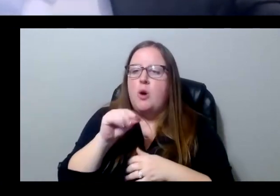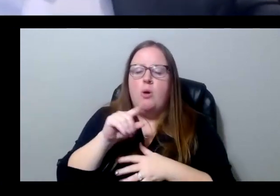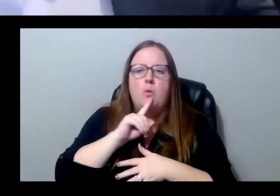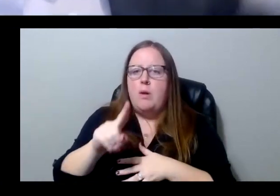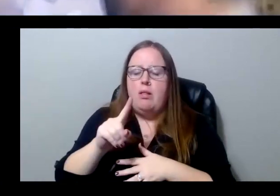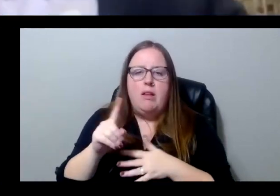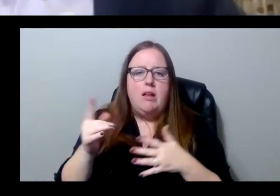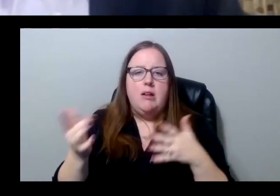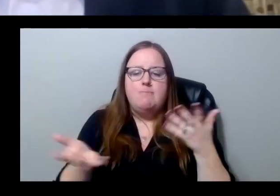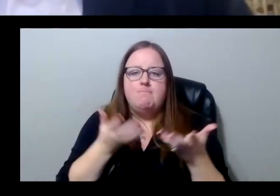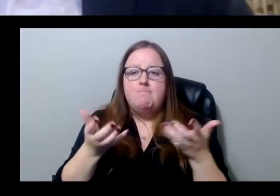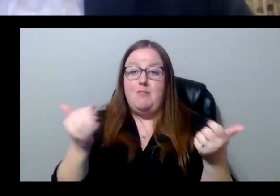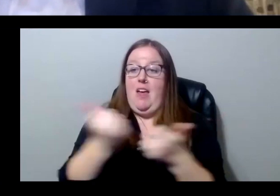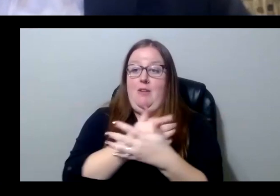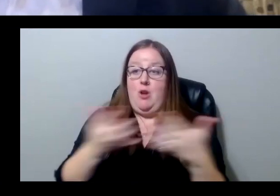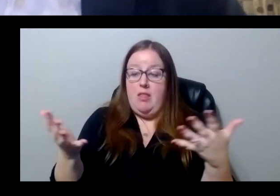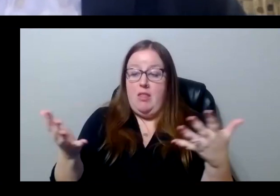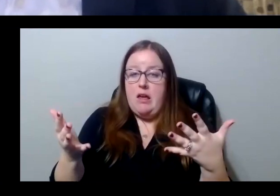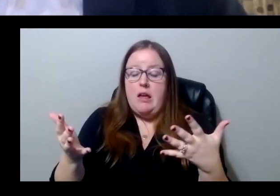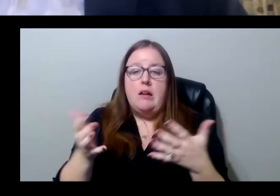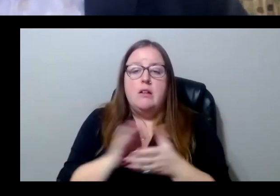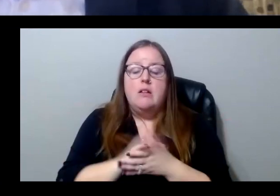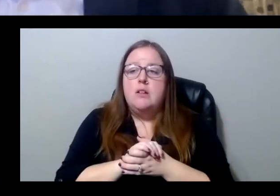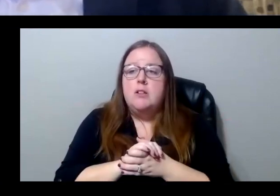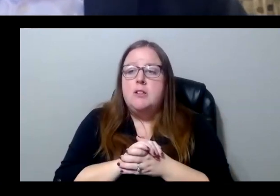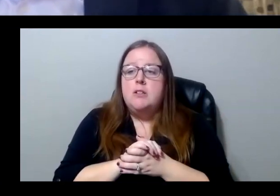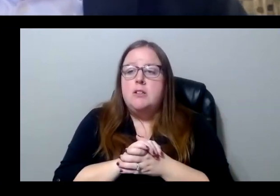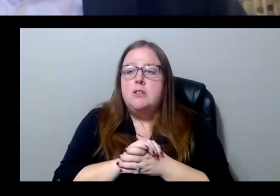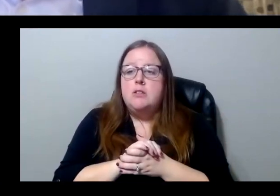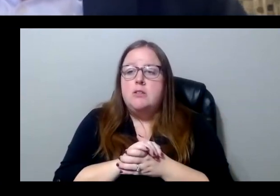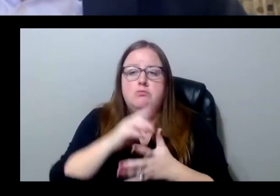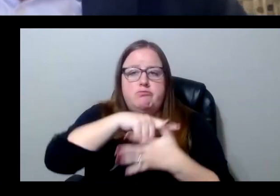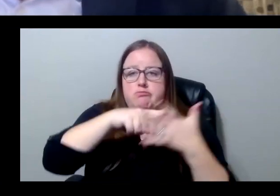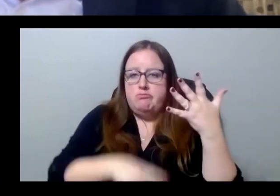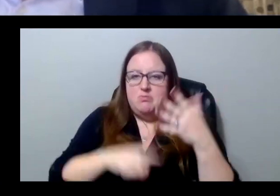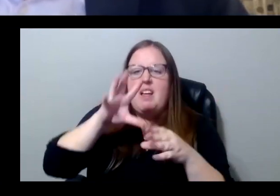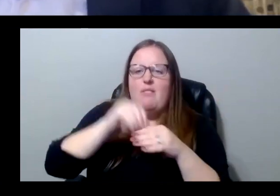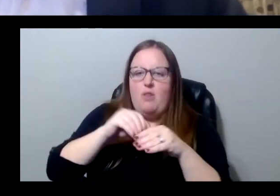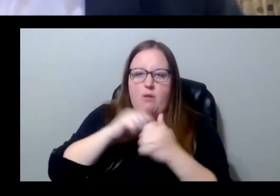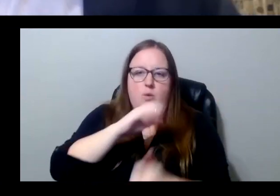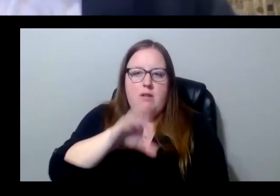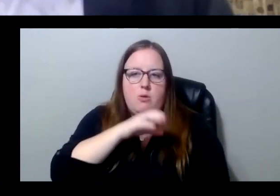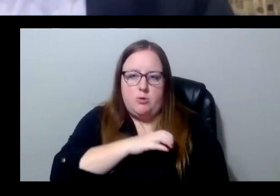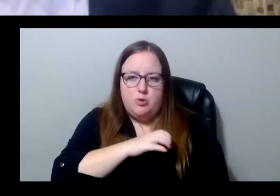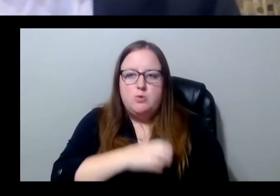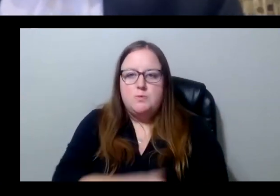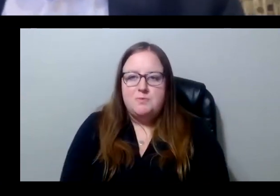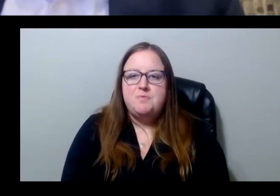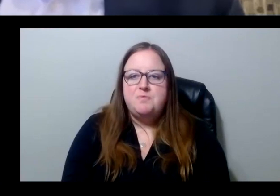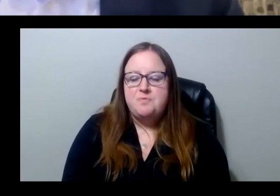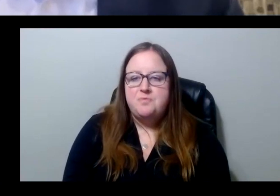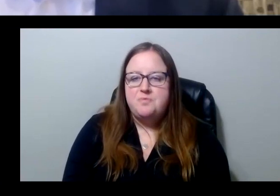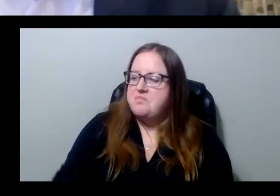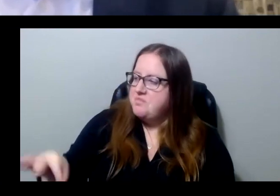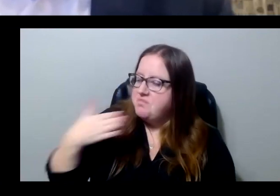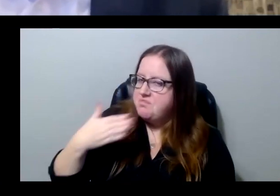to pave the way, but the families go to Utica, New York, and I happen to know Utica fairly well. My wife's from there,